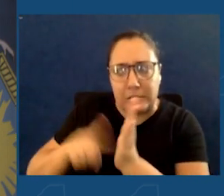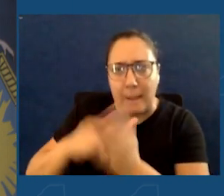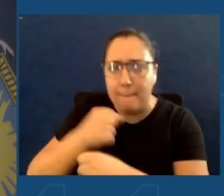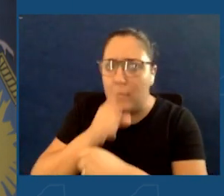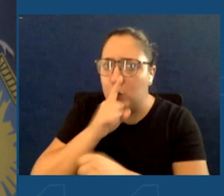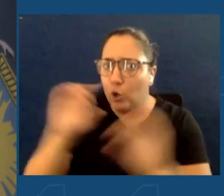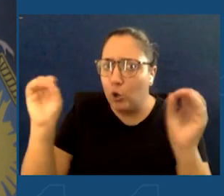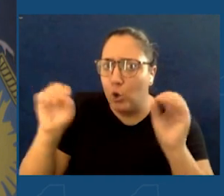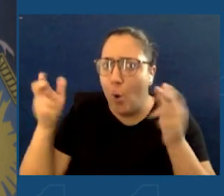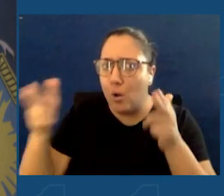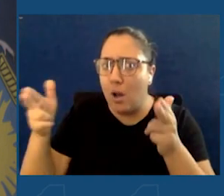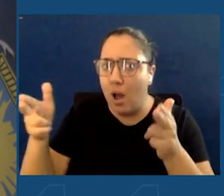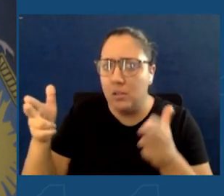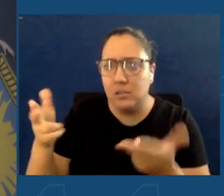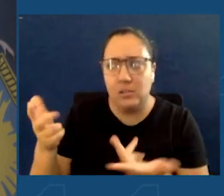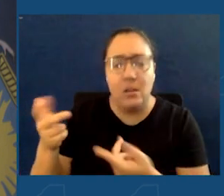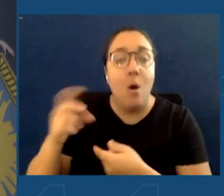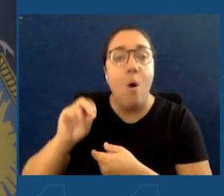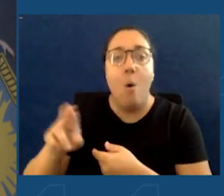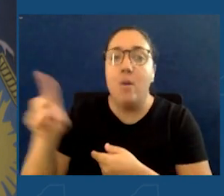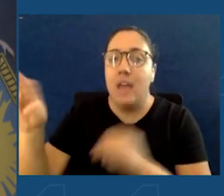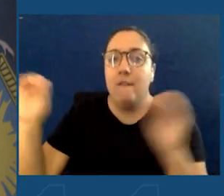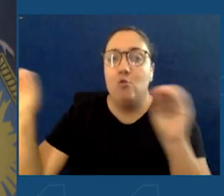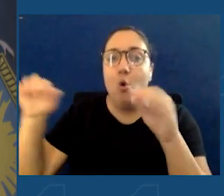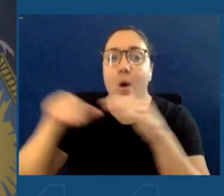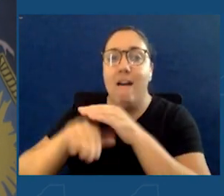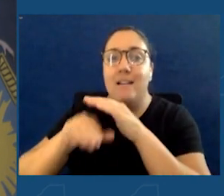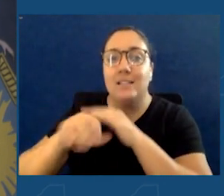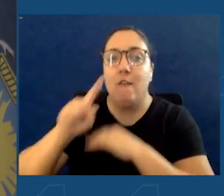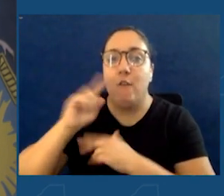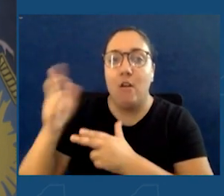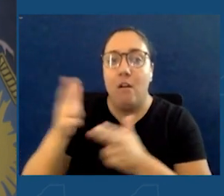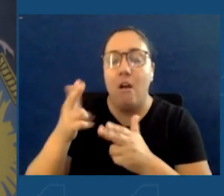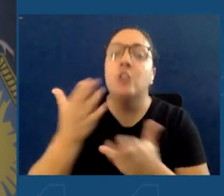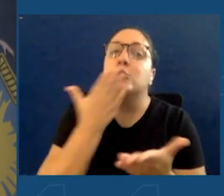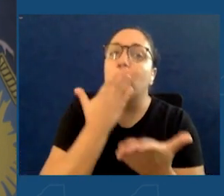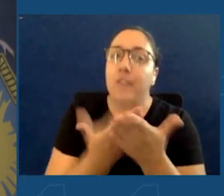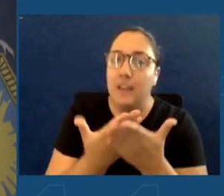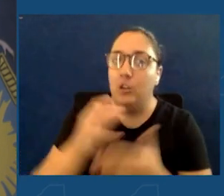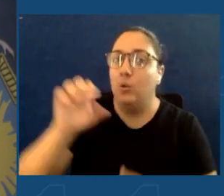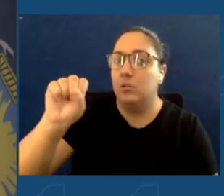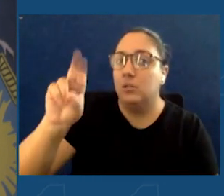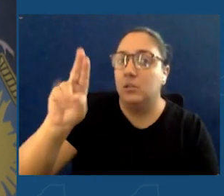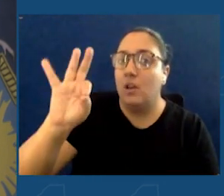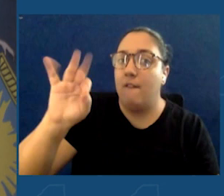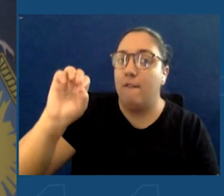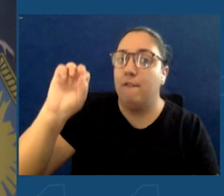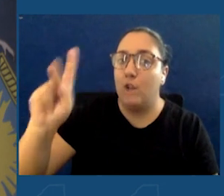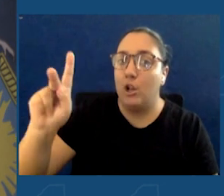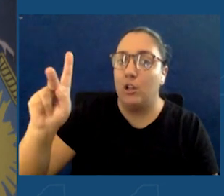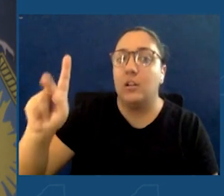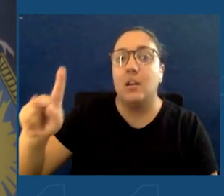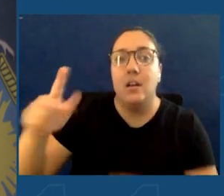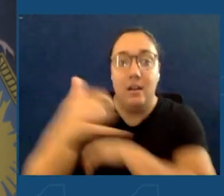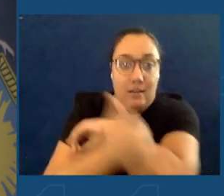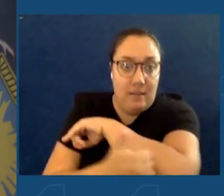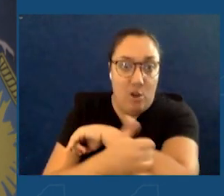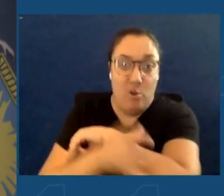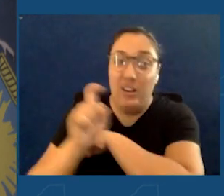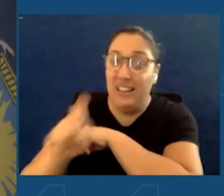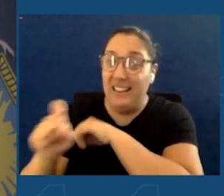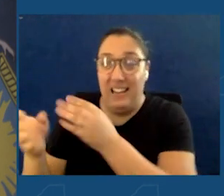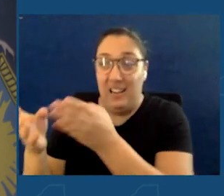to guns. So thank you, Suffolk County. I need this to be amplified elsewhere at the same way you have here. Thank